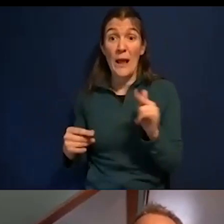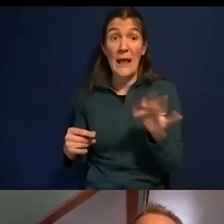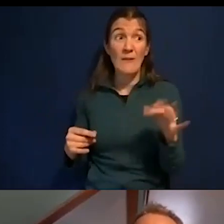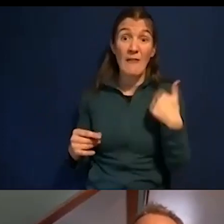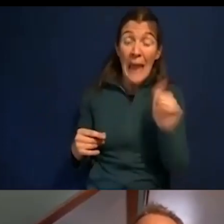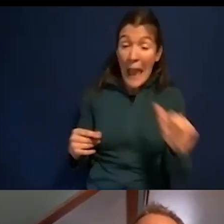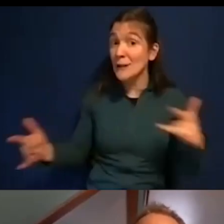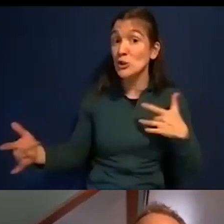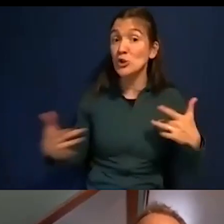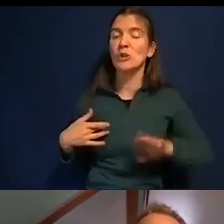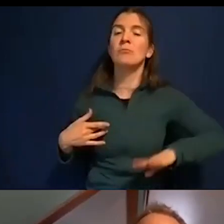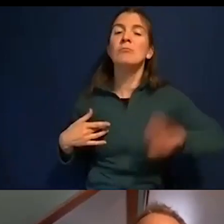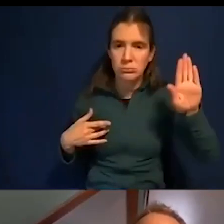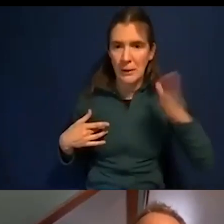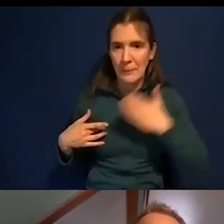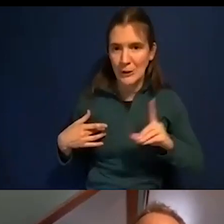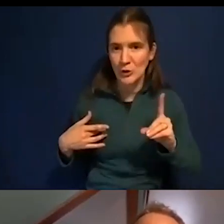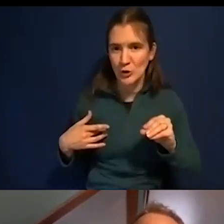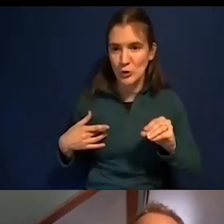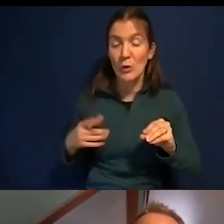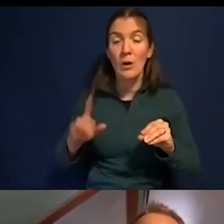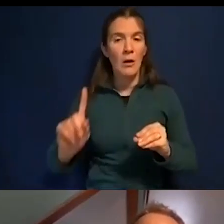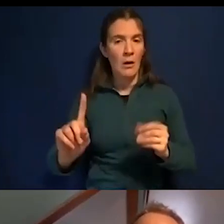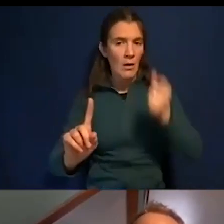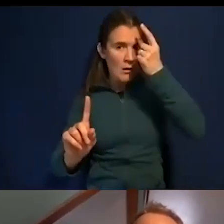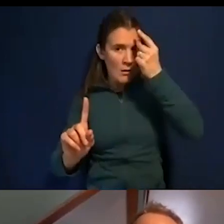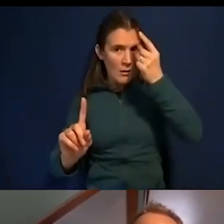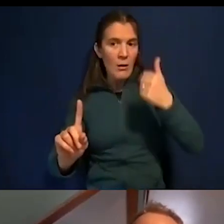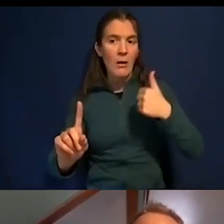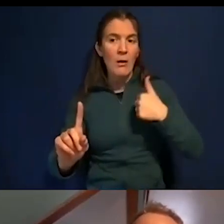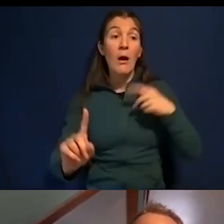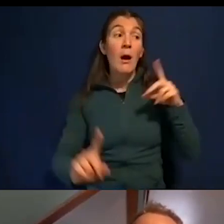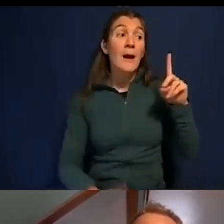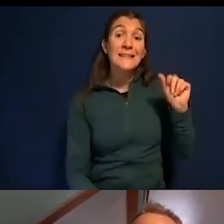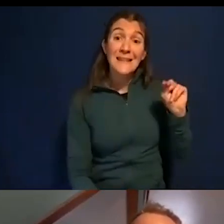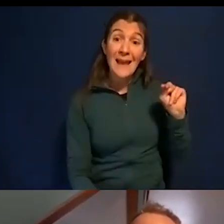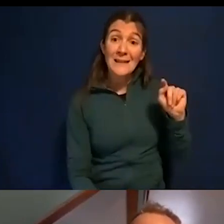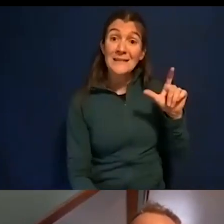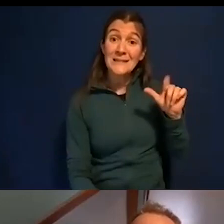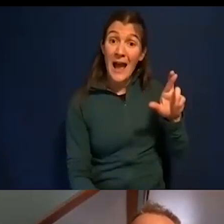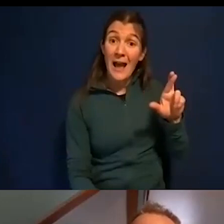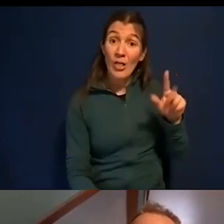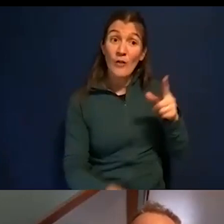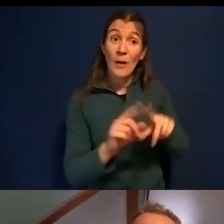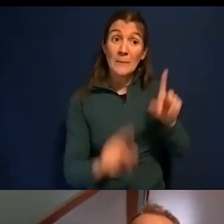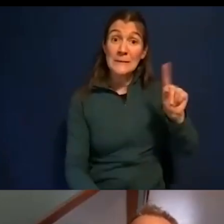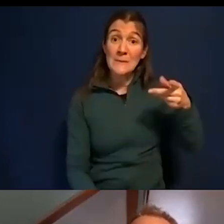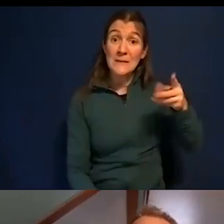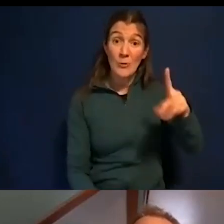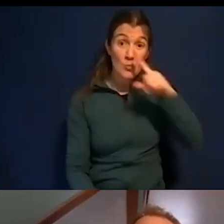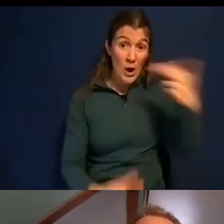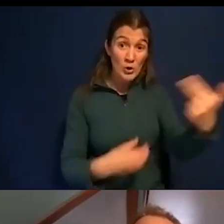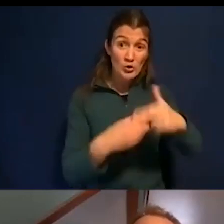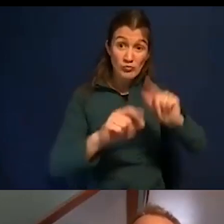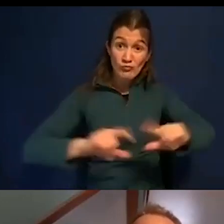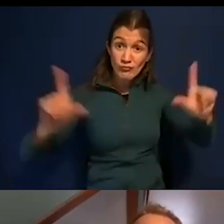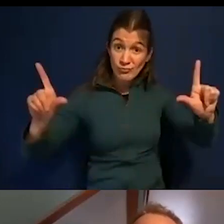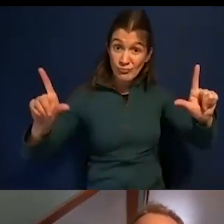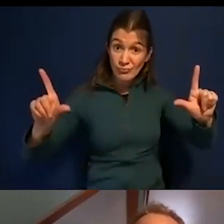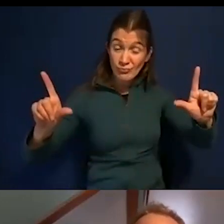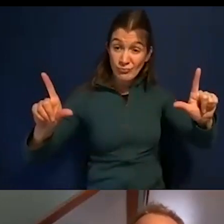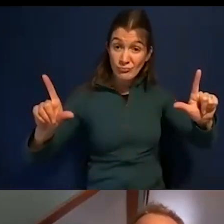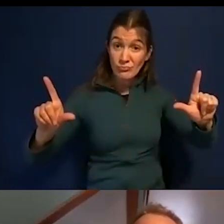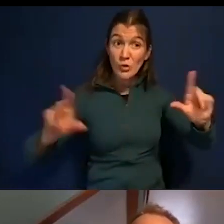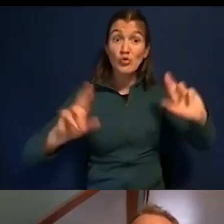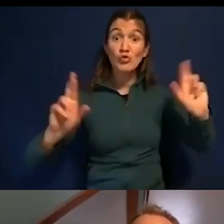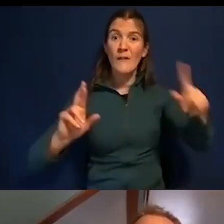FY22. In the meantime, I do want to ask that Dan Tyler come into the meeting and be